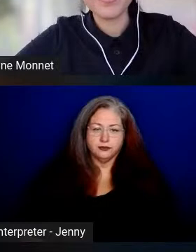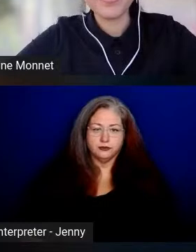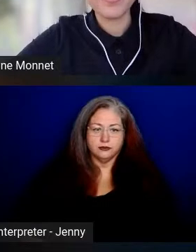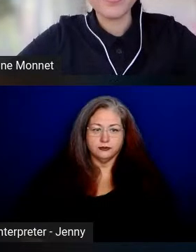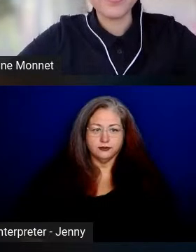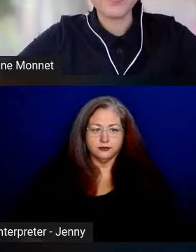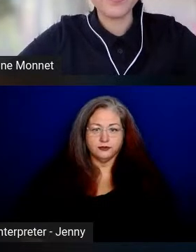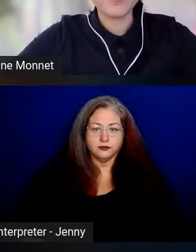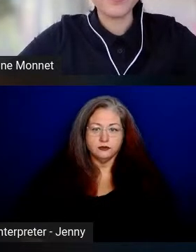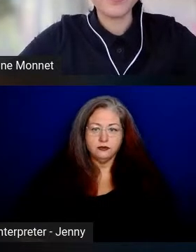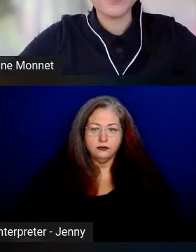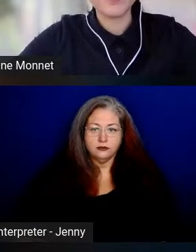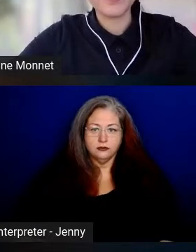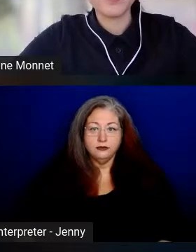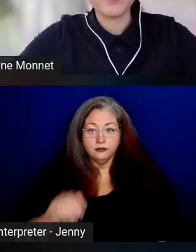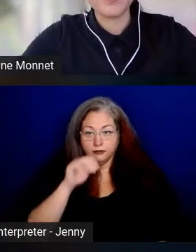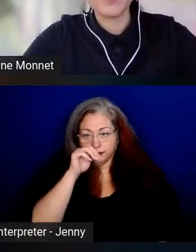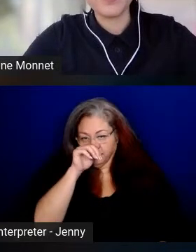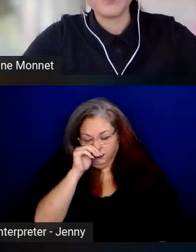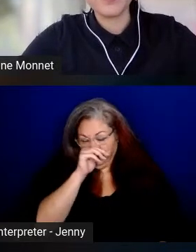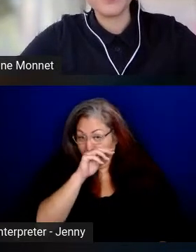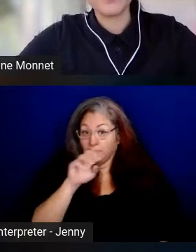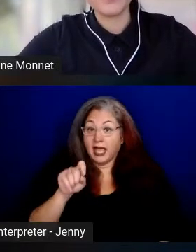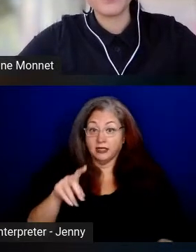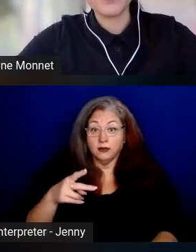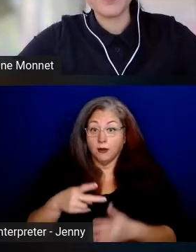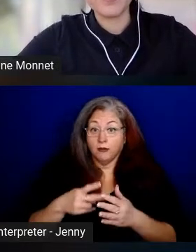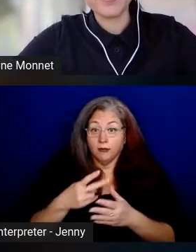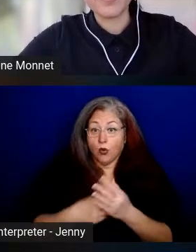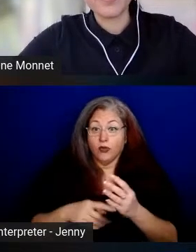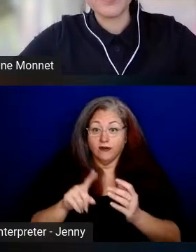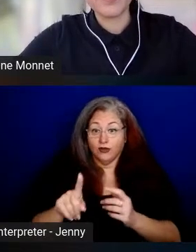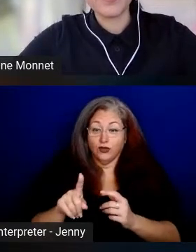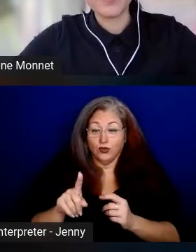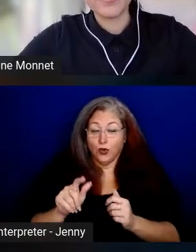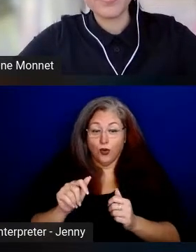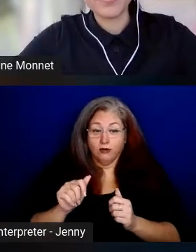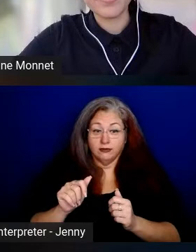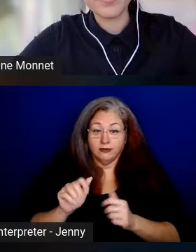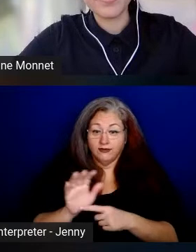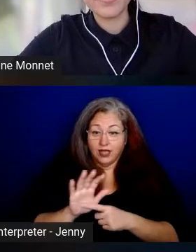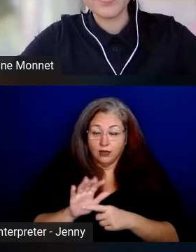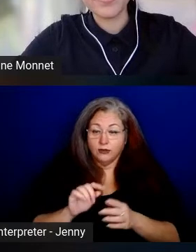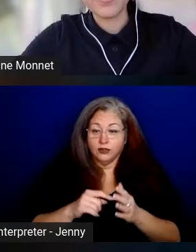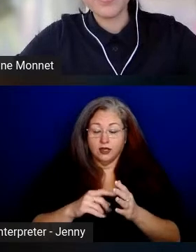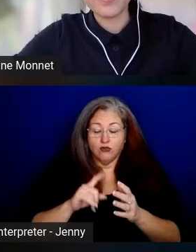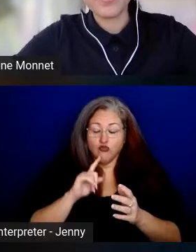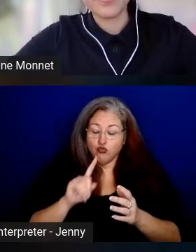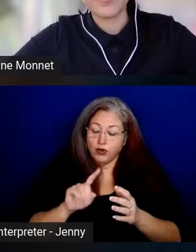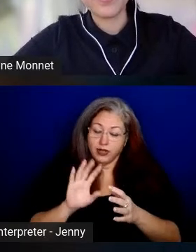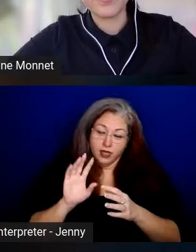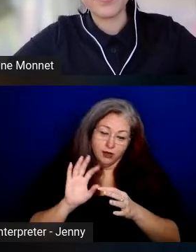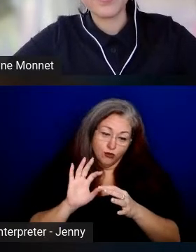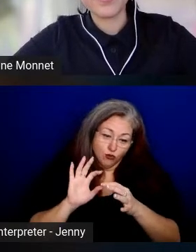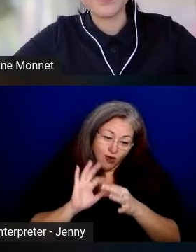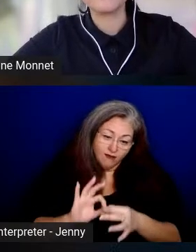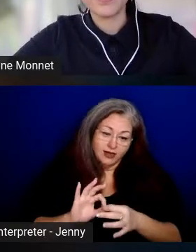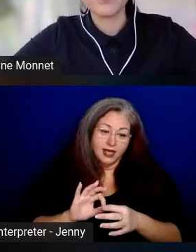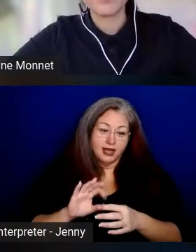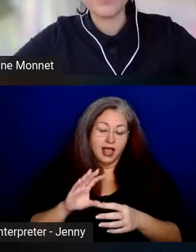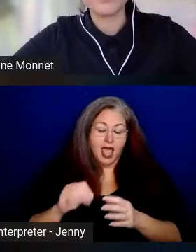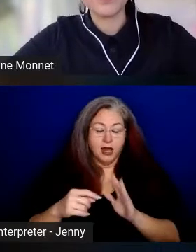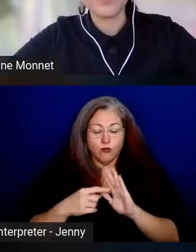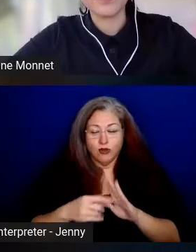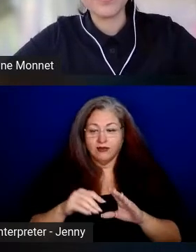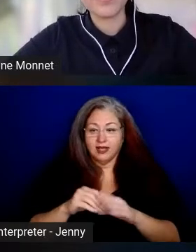Yeah, both of your films are touching on issues that are really relevant and prevalent in First Nations territories